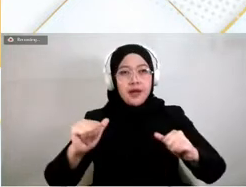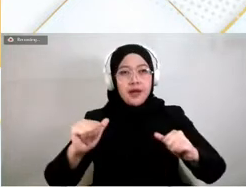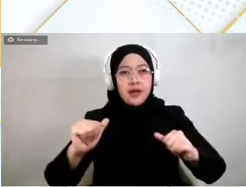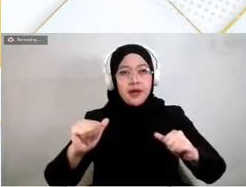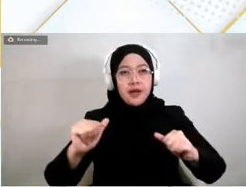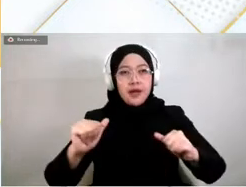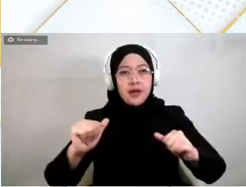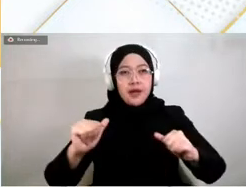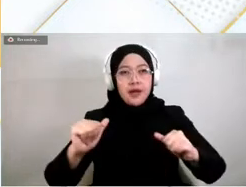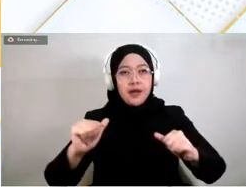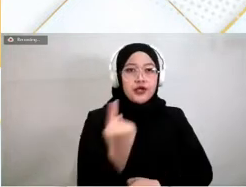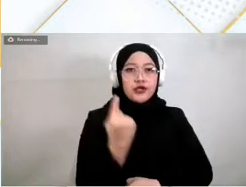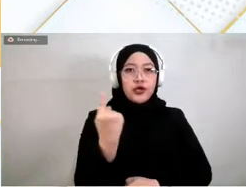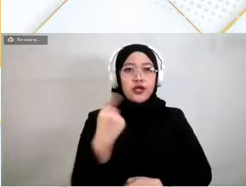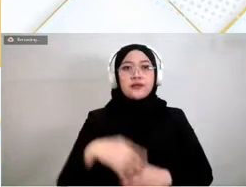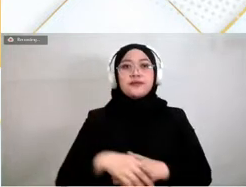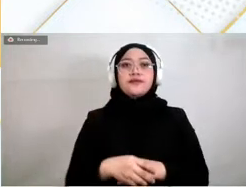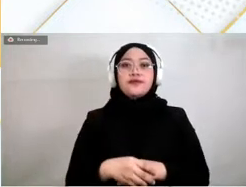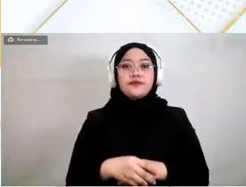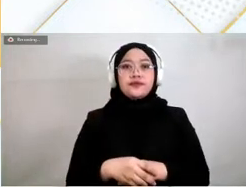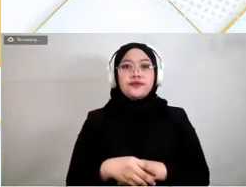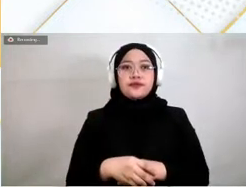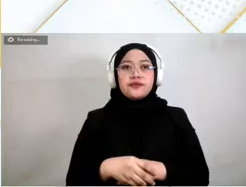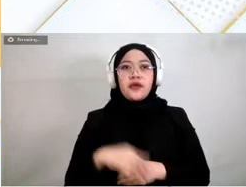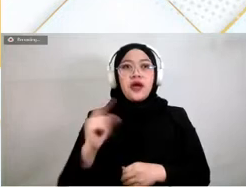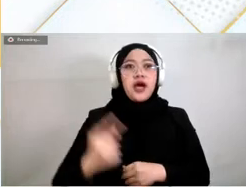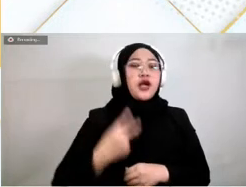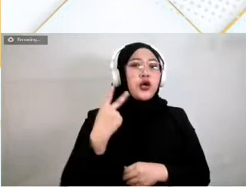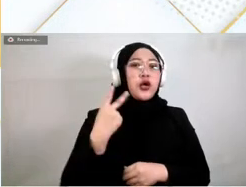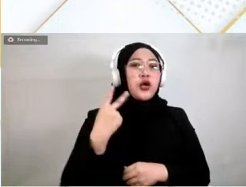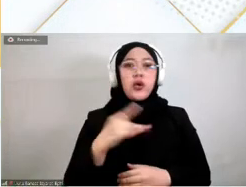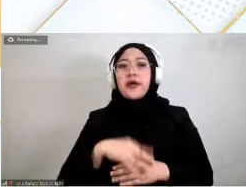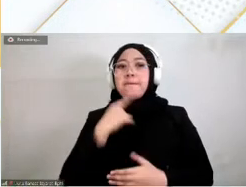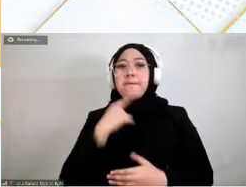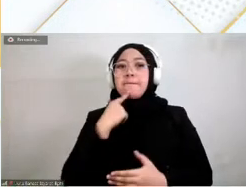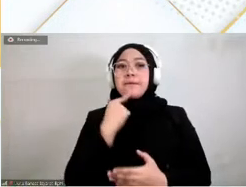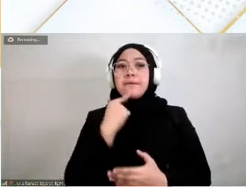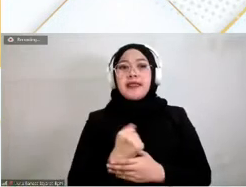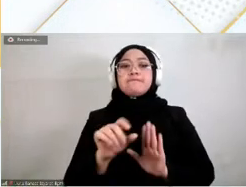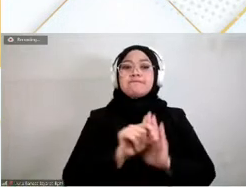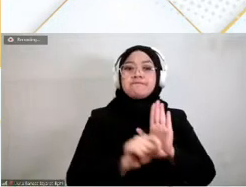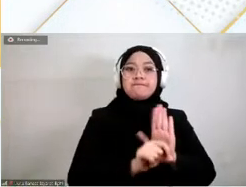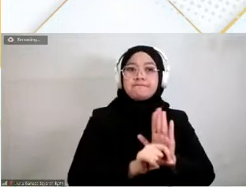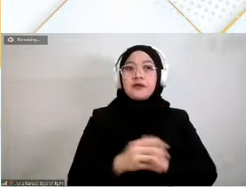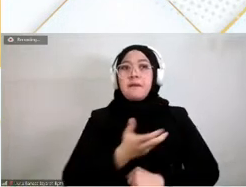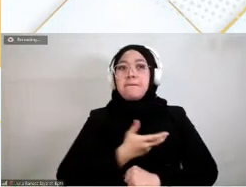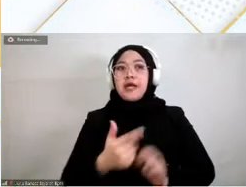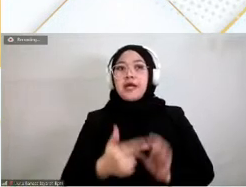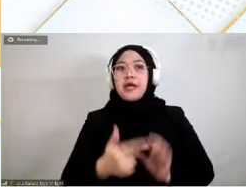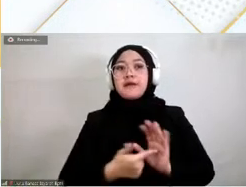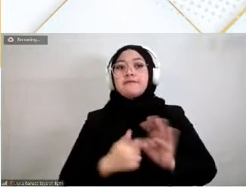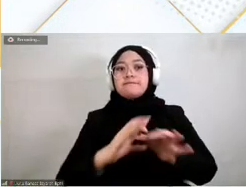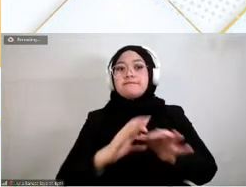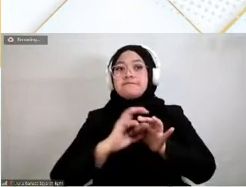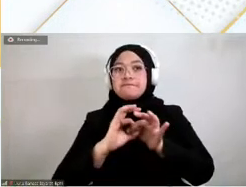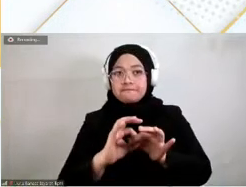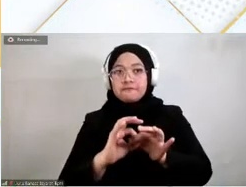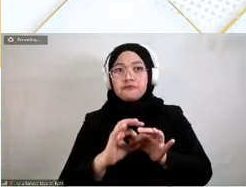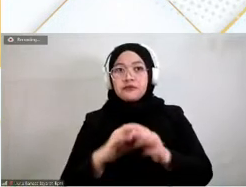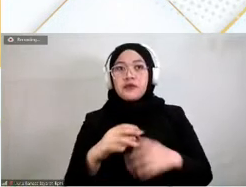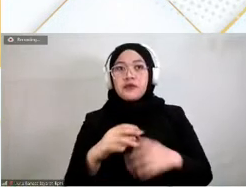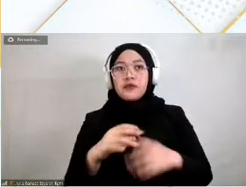level. Therefore, there are two standpoints that I would like to further elaborate in the context